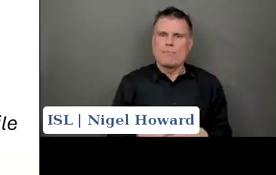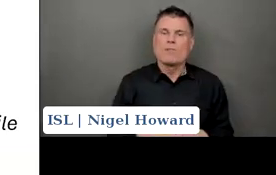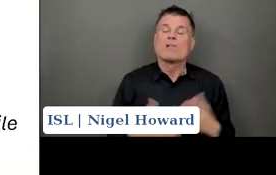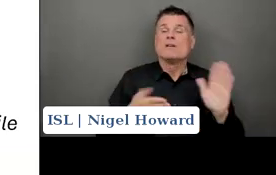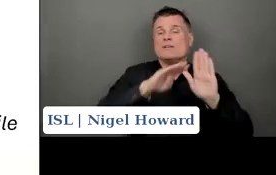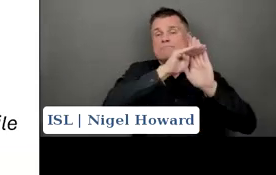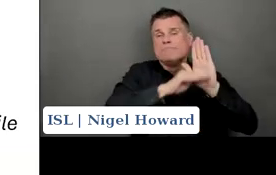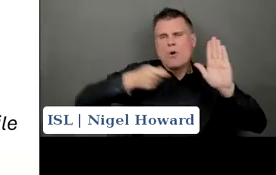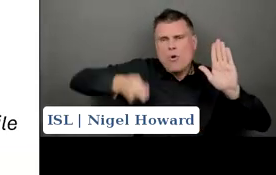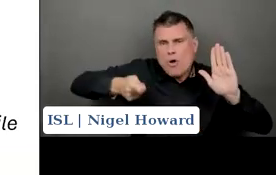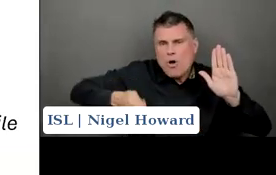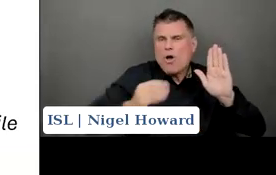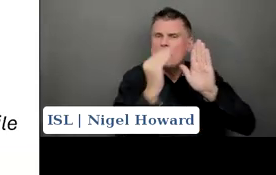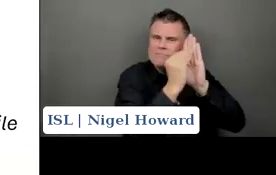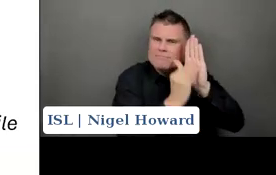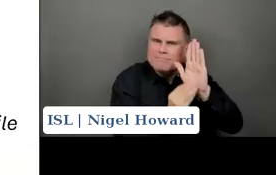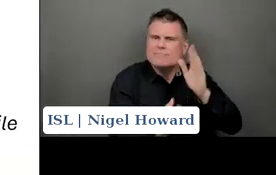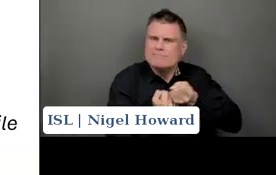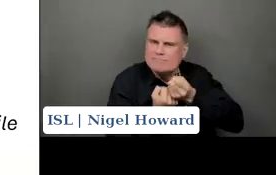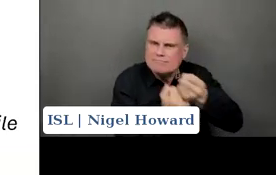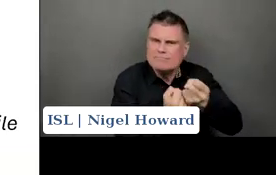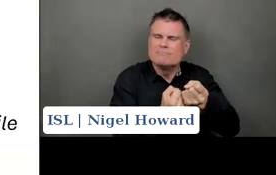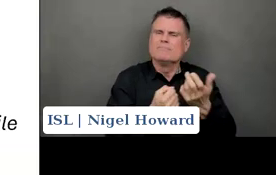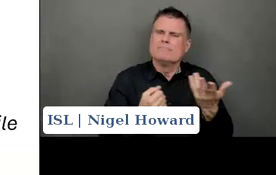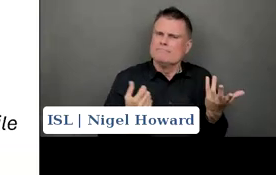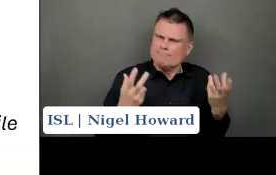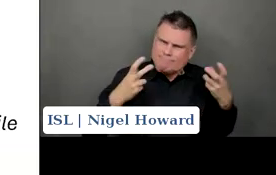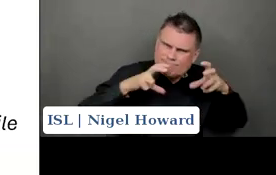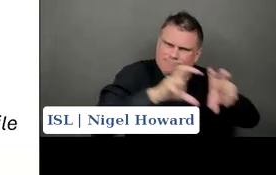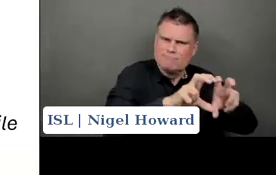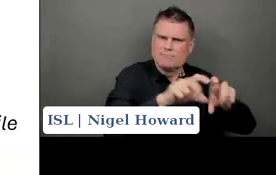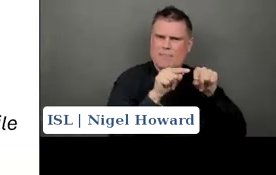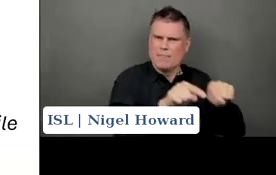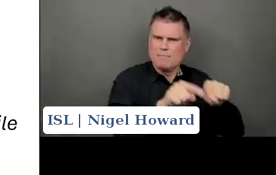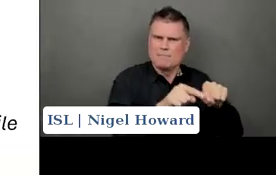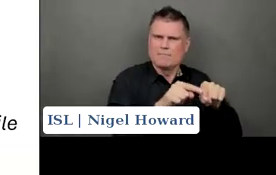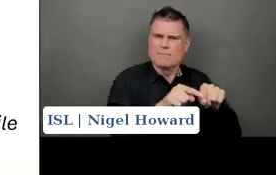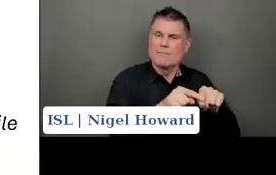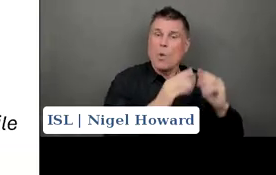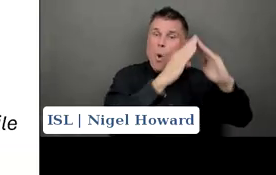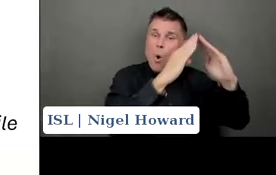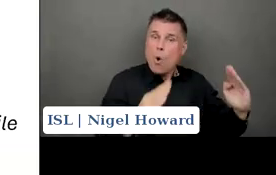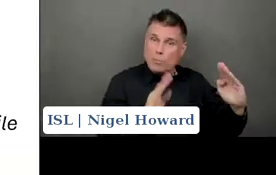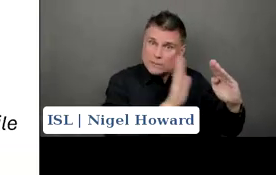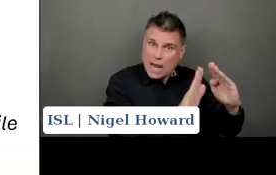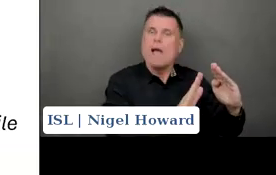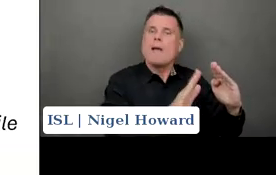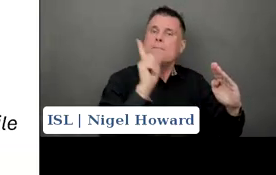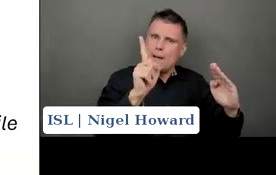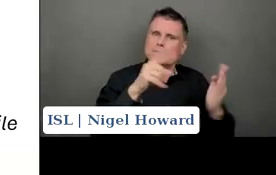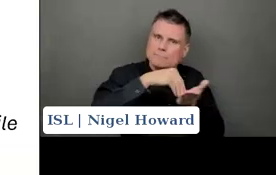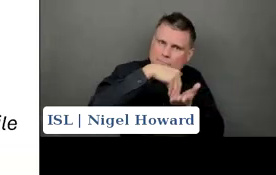households and individuals to have the caregiving and support that they need for themselves. If we are able to strengthen a care and